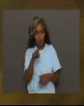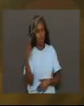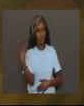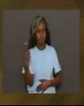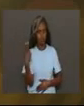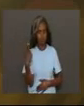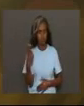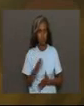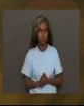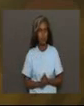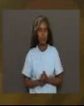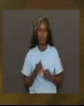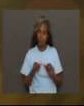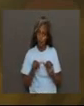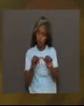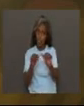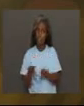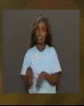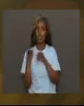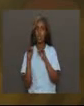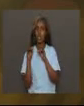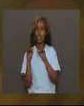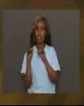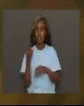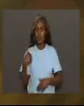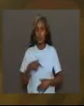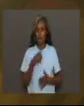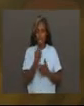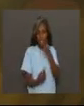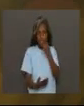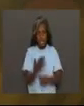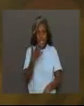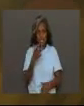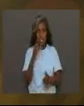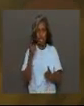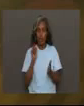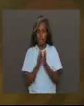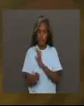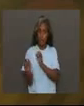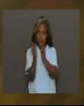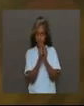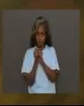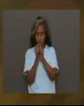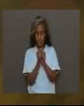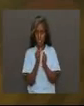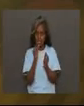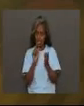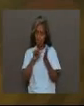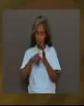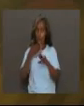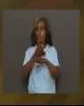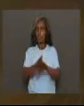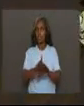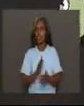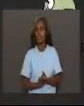used. Go ahead, students. We will discuss our examples together in a few